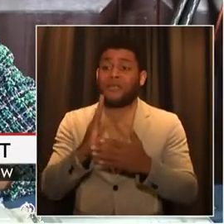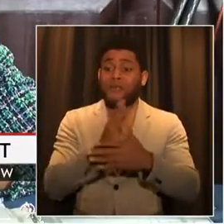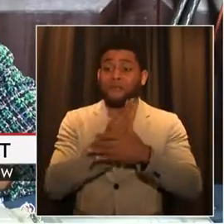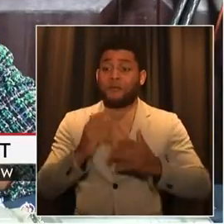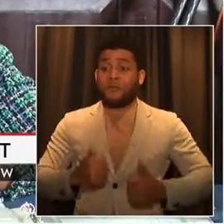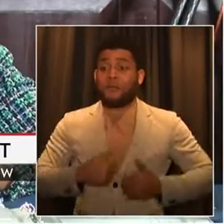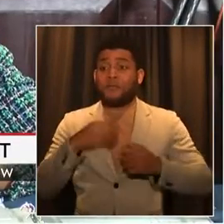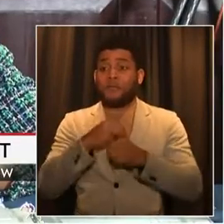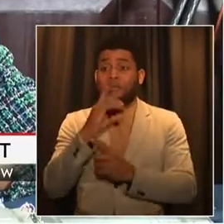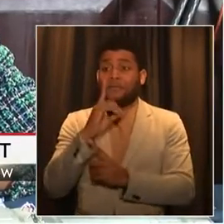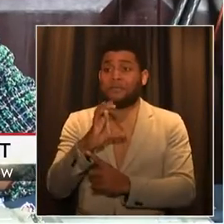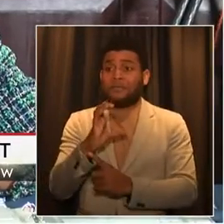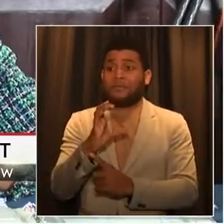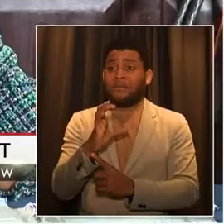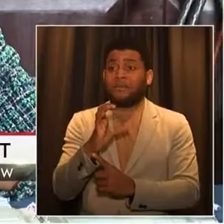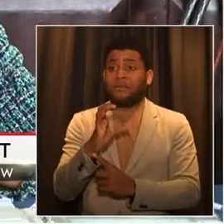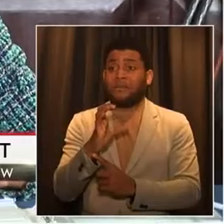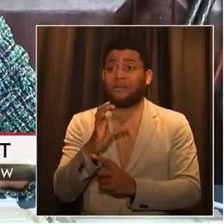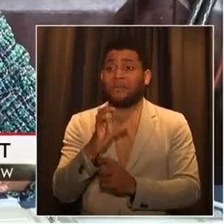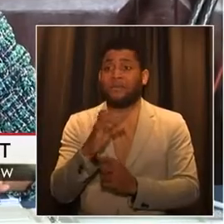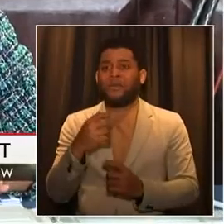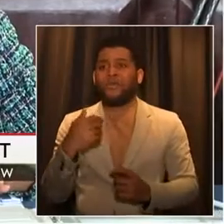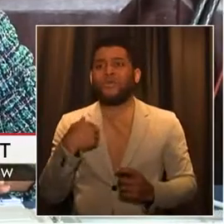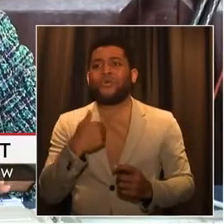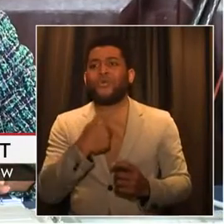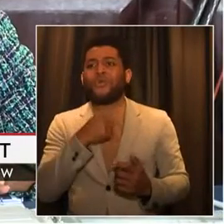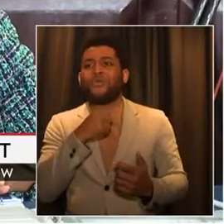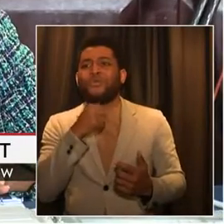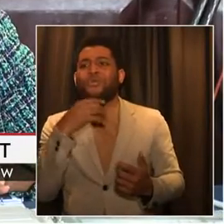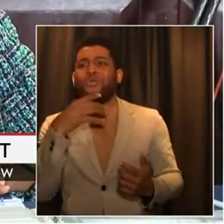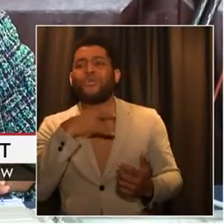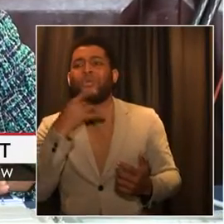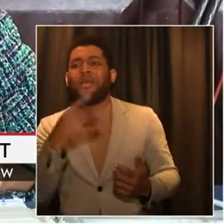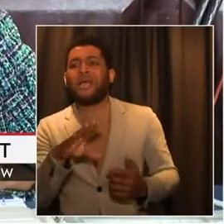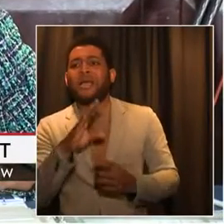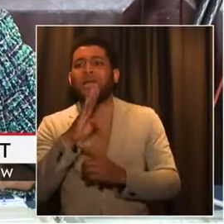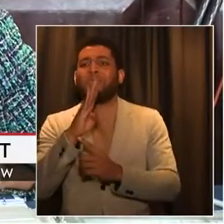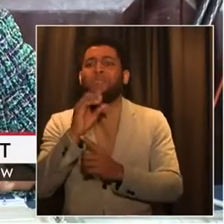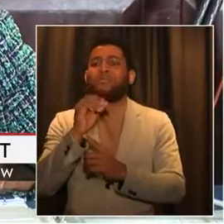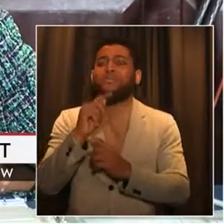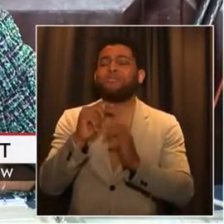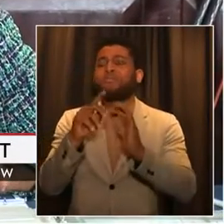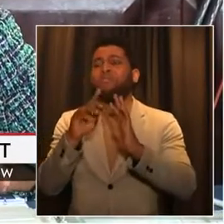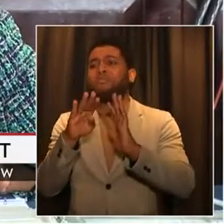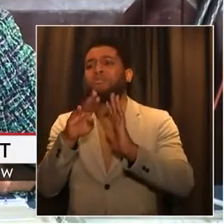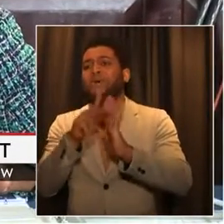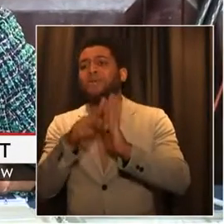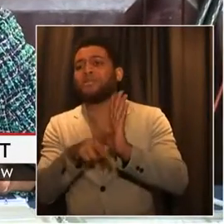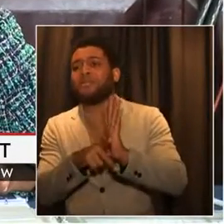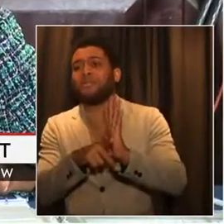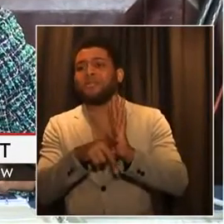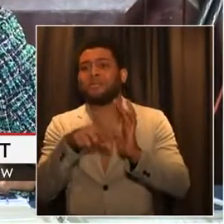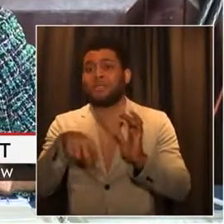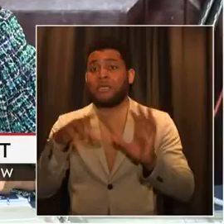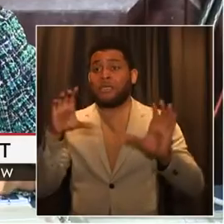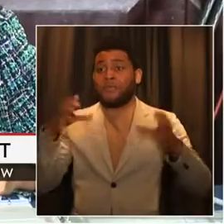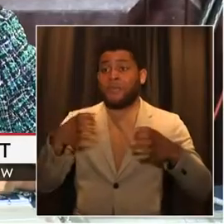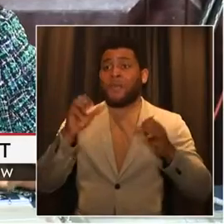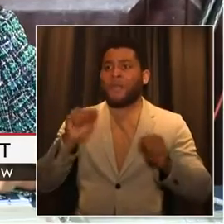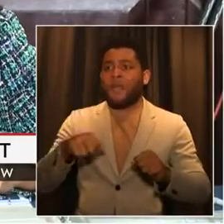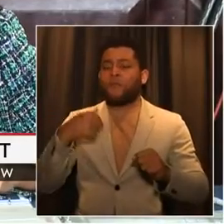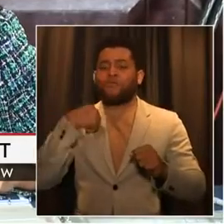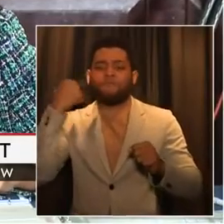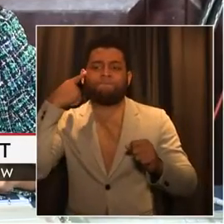the booting policy of the district, this body can change it. Absolutely. Okay, but that hasn't happened. And the policy